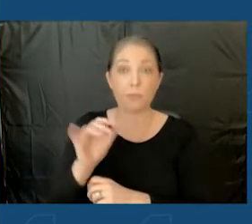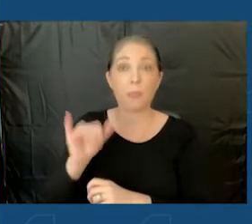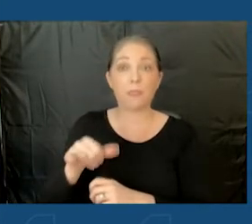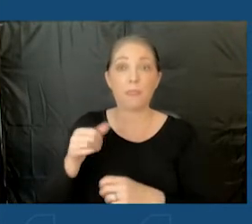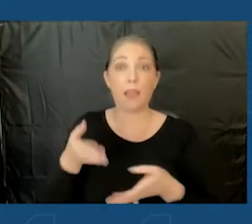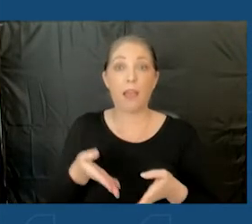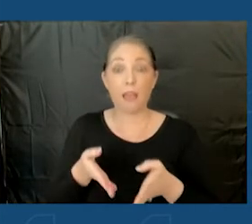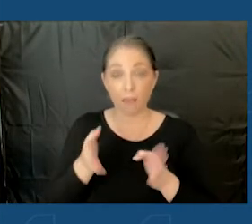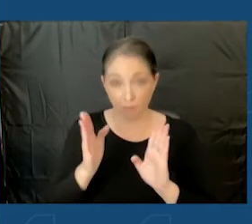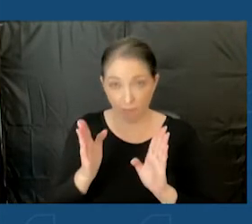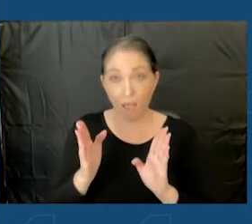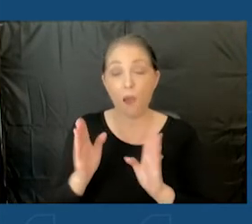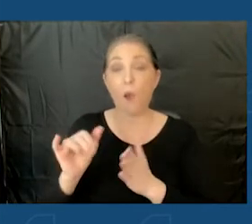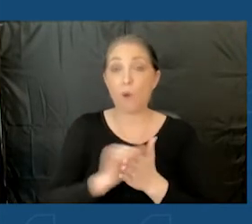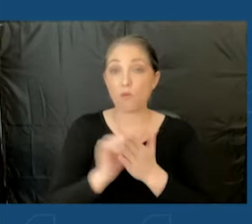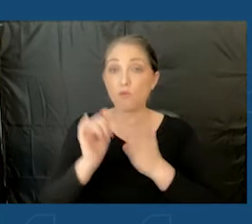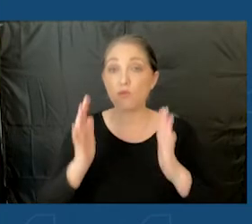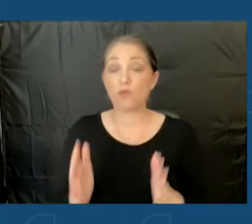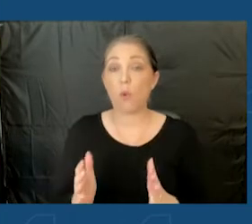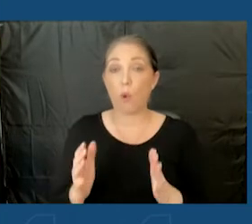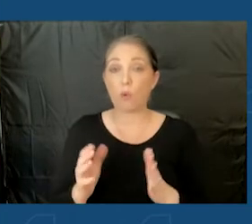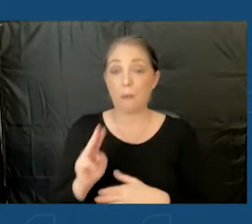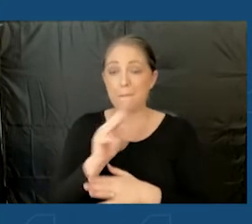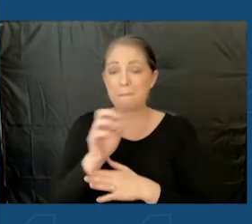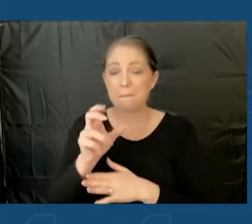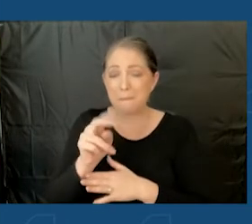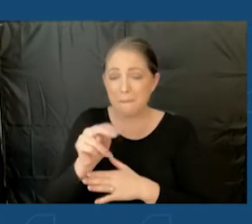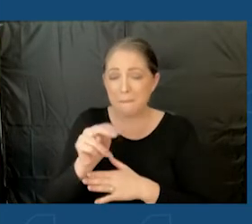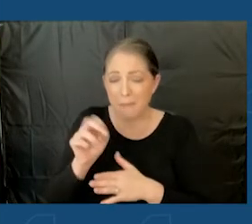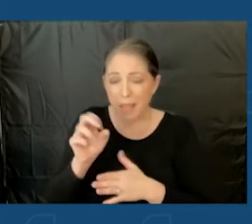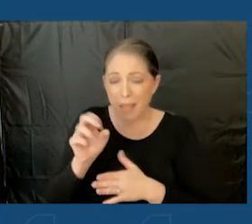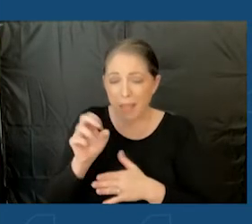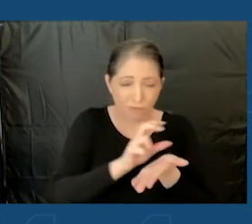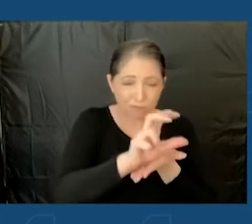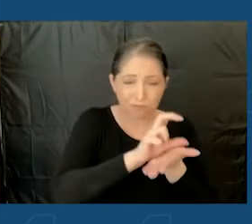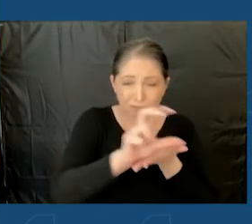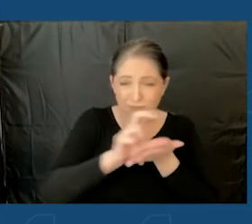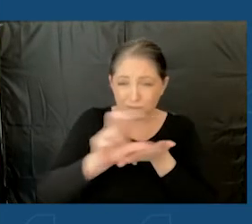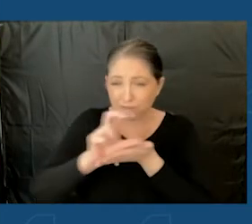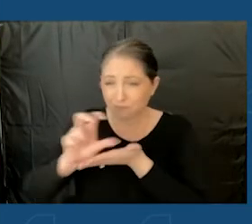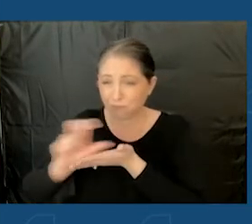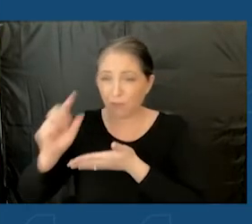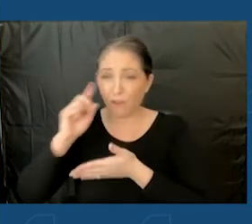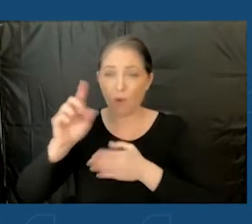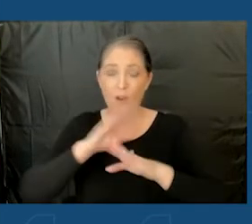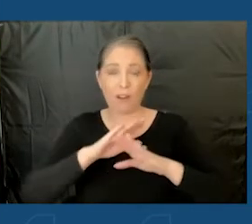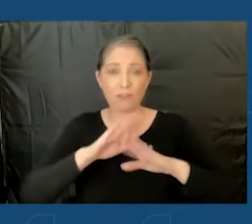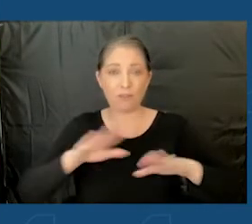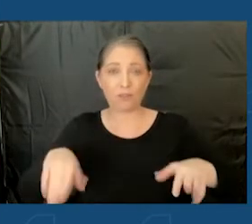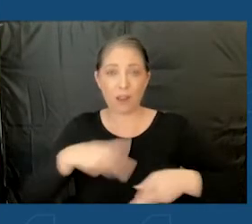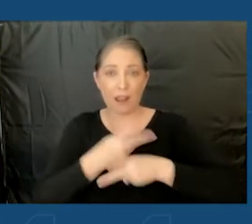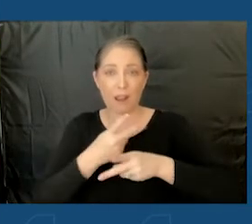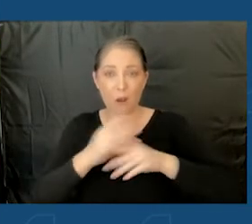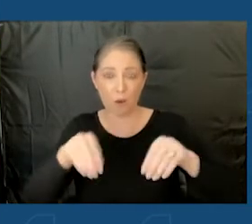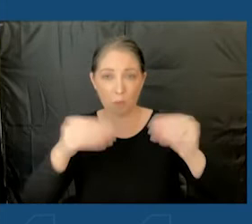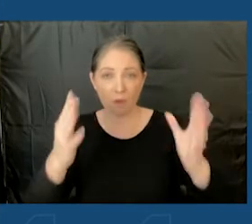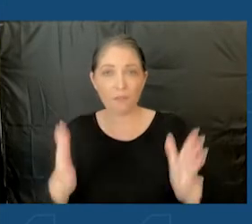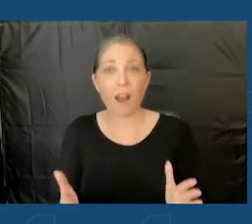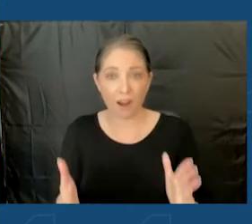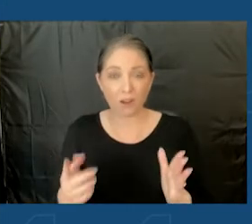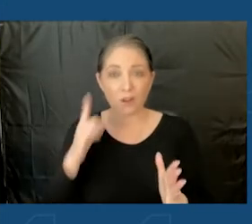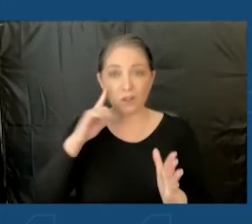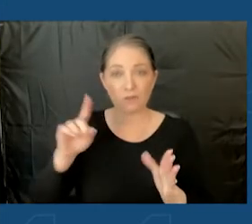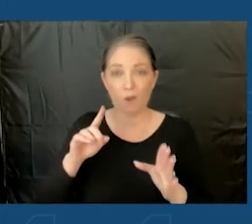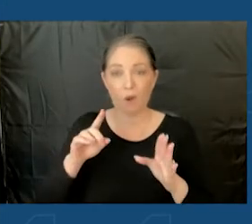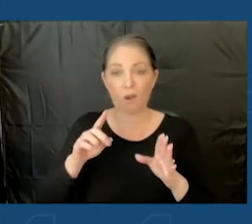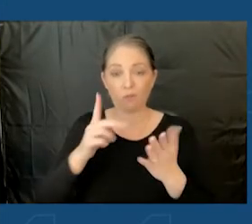enabled New Yorkers to award millions of dollars to child care providers in an effort to keep programs open during the early